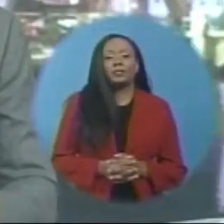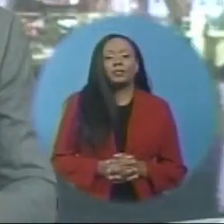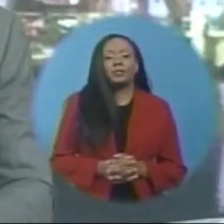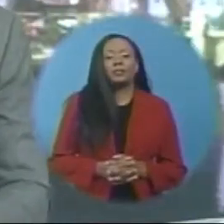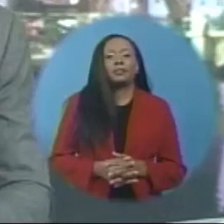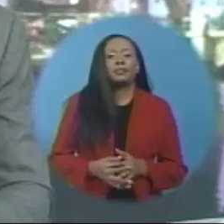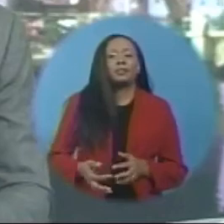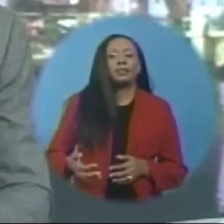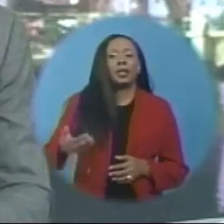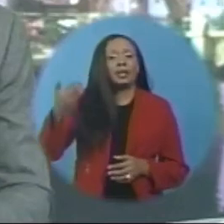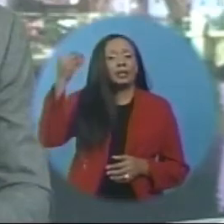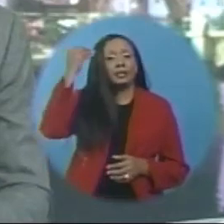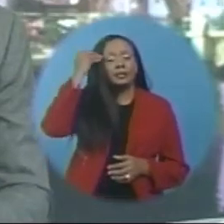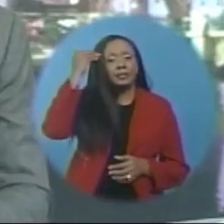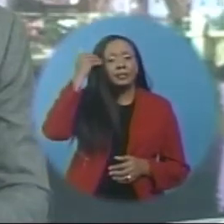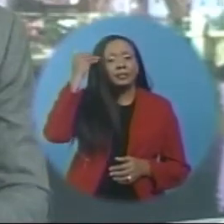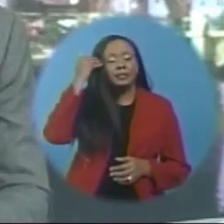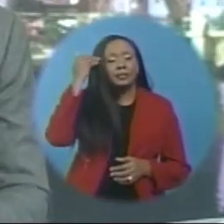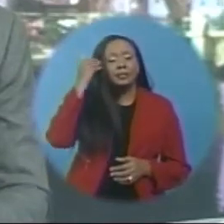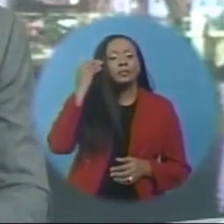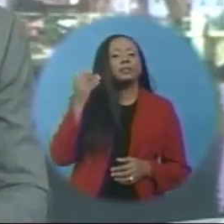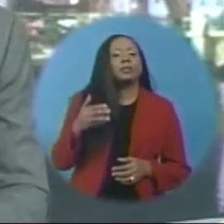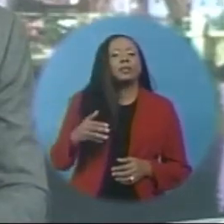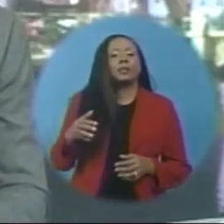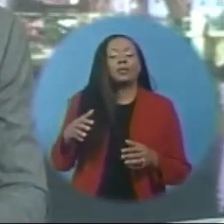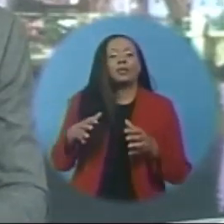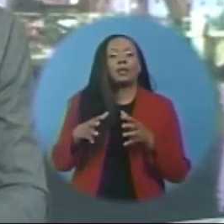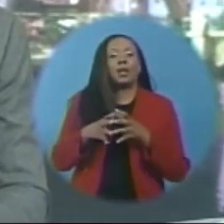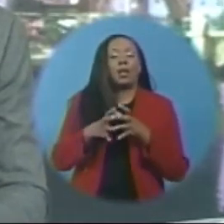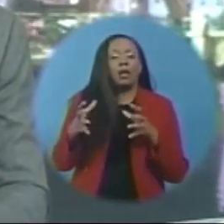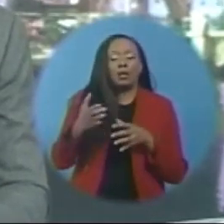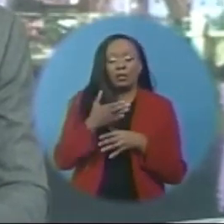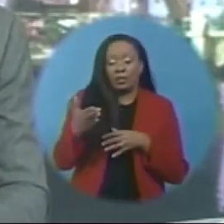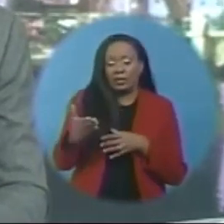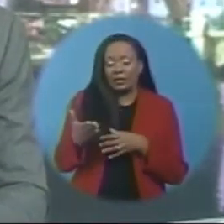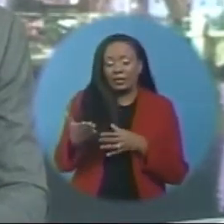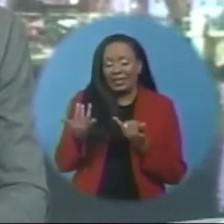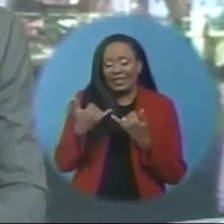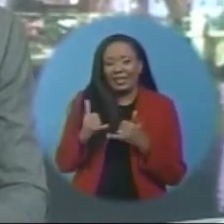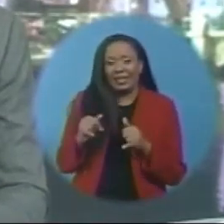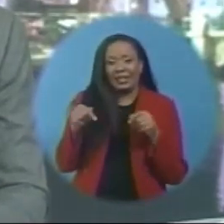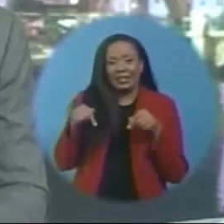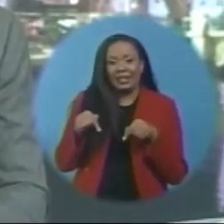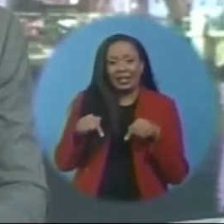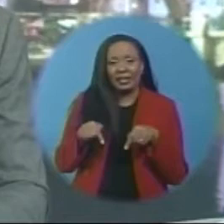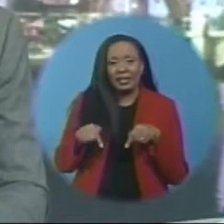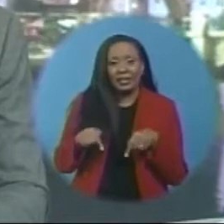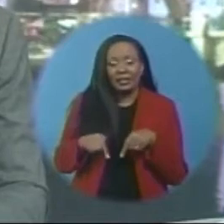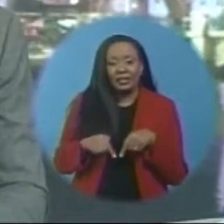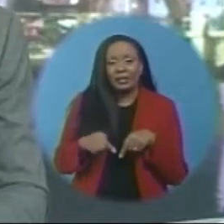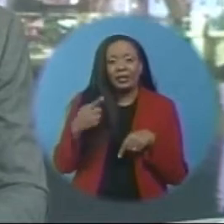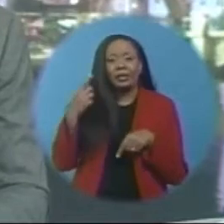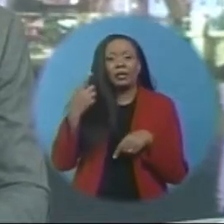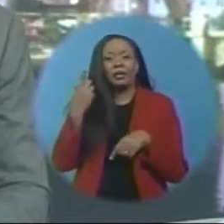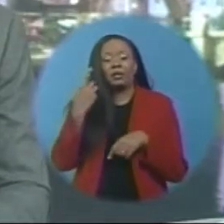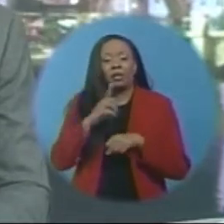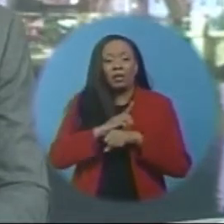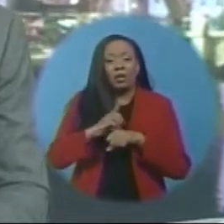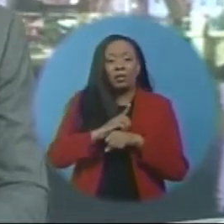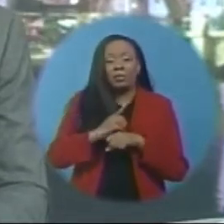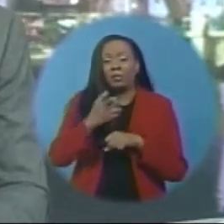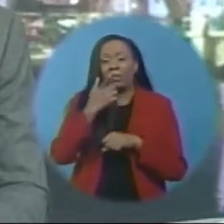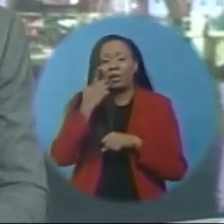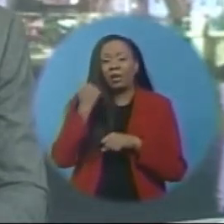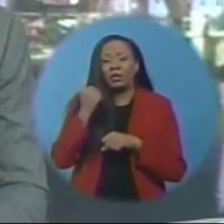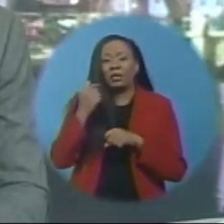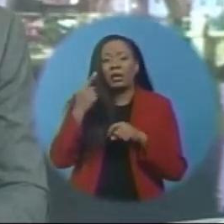Mr. Jackson acknowledges that this has led to a backup in supplies being stored here in Barbados and other countries, but